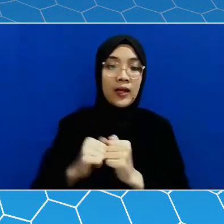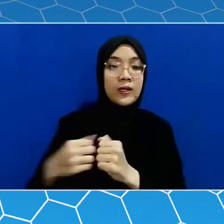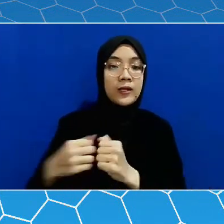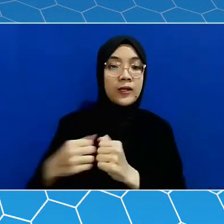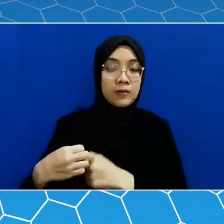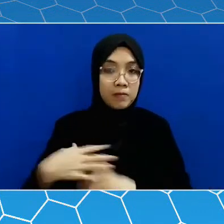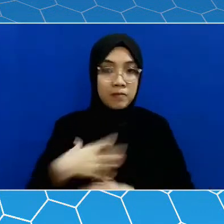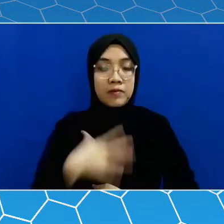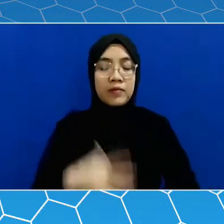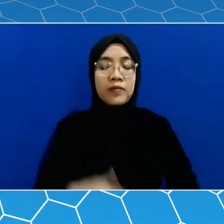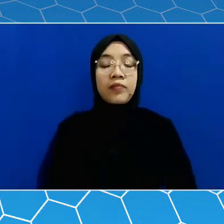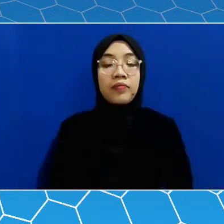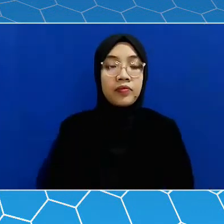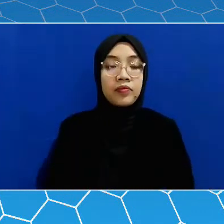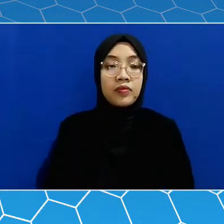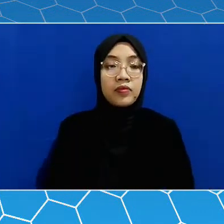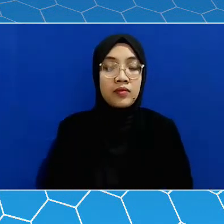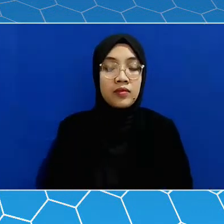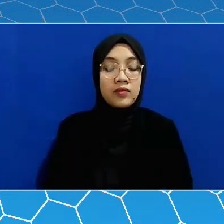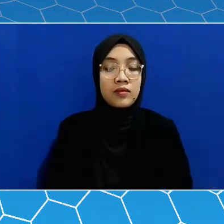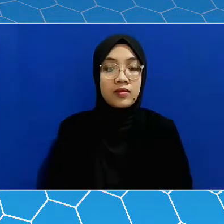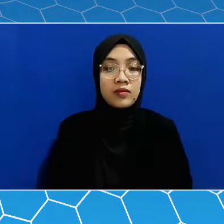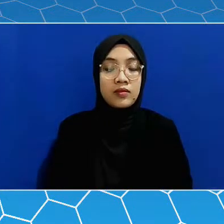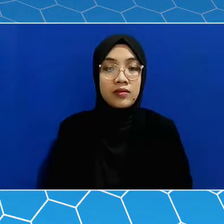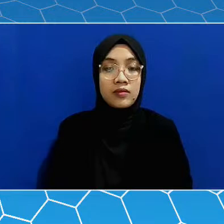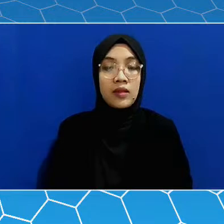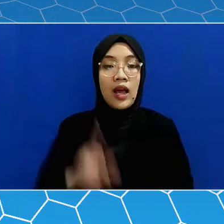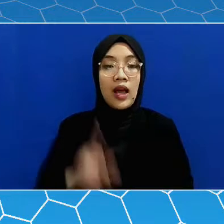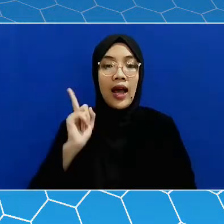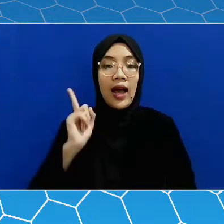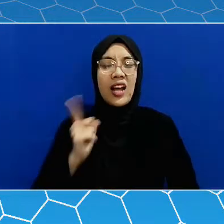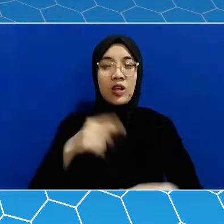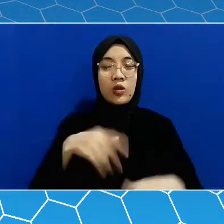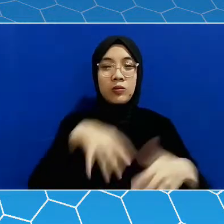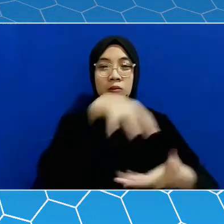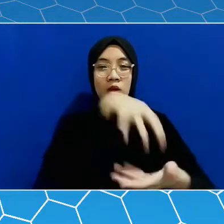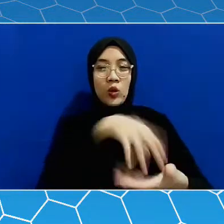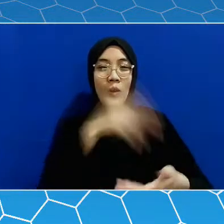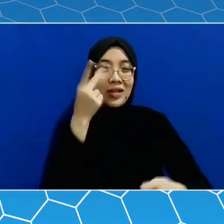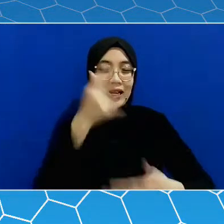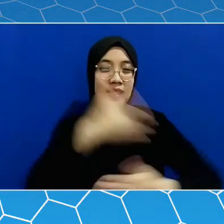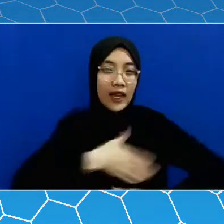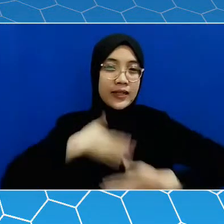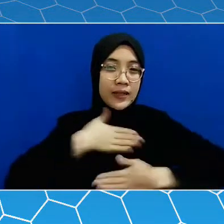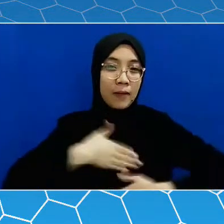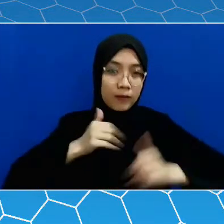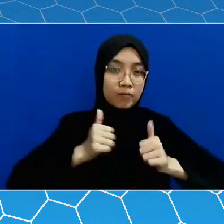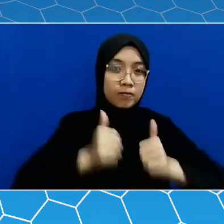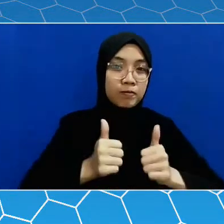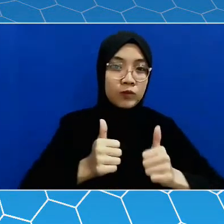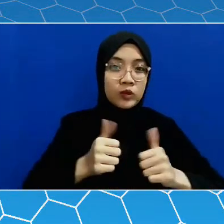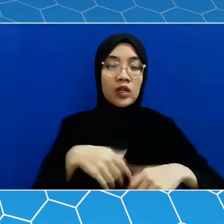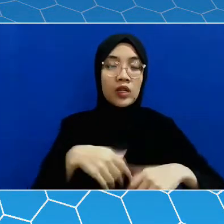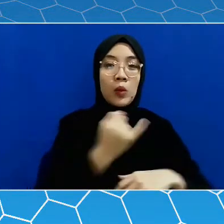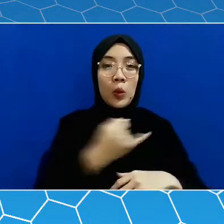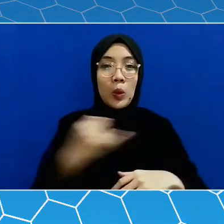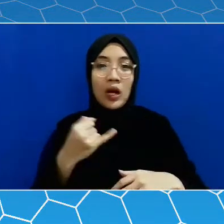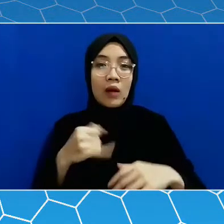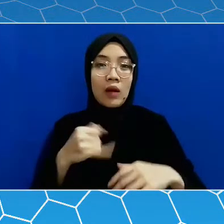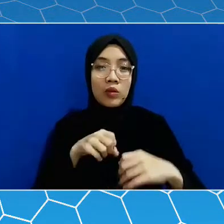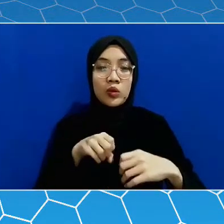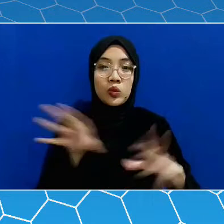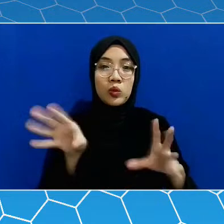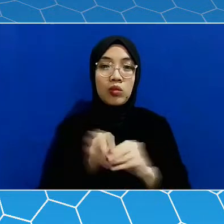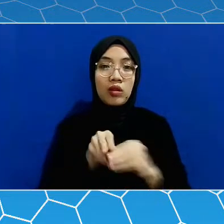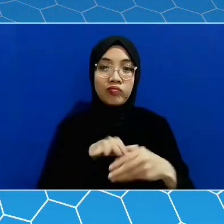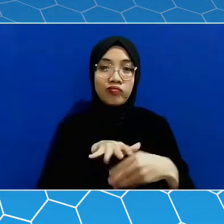We do have the comfortable hospital setting for reducing risk of infection cluster. The Mandaya Rural Hospital Puri provide comfortable